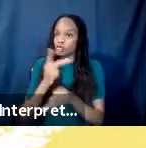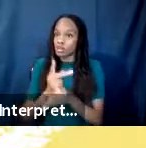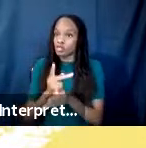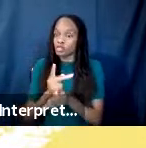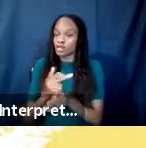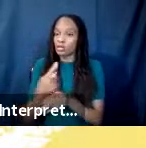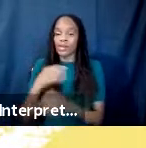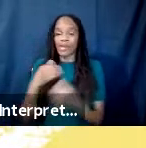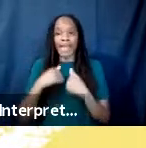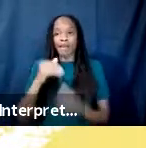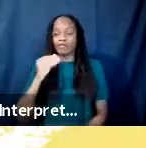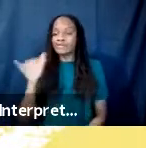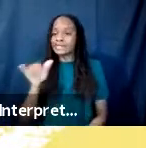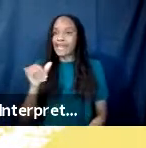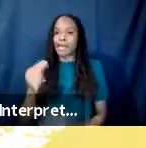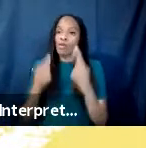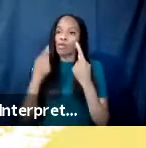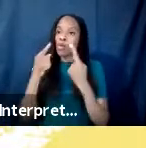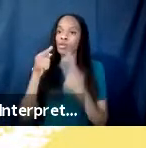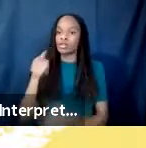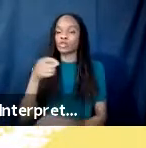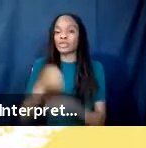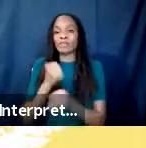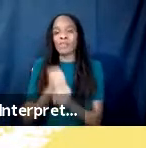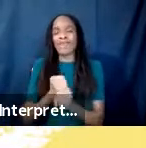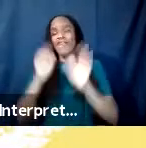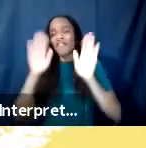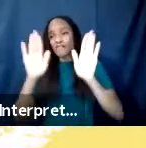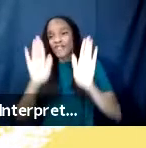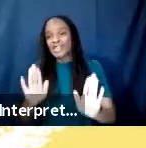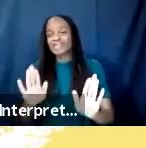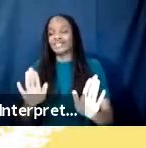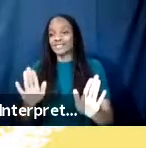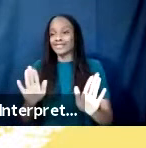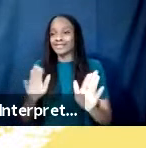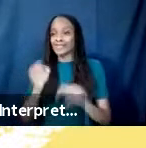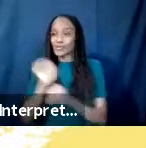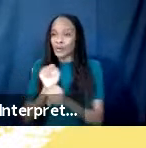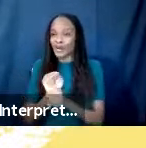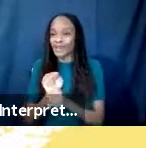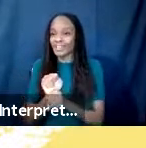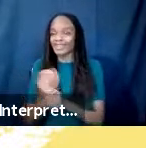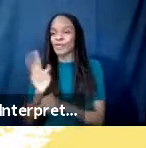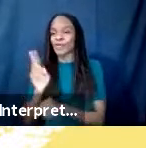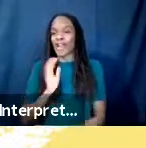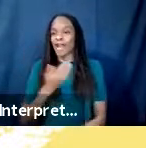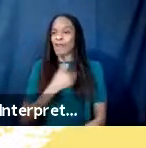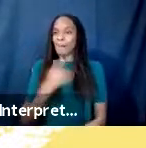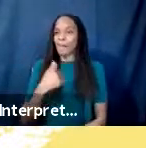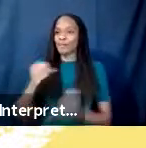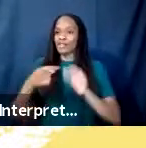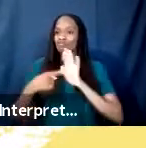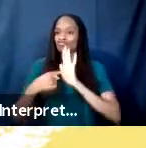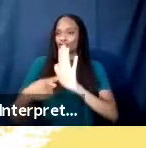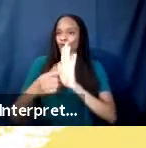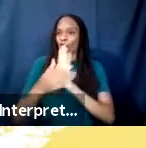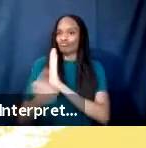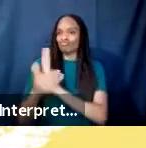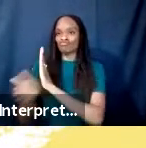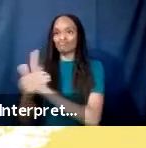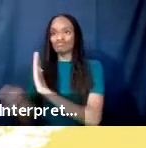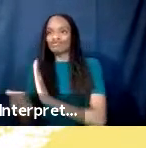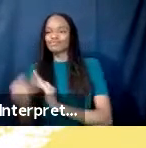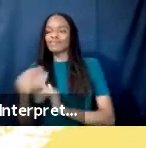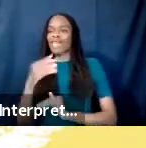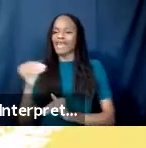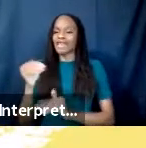goal as you, and that is to make a fantastic piece of work where our members get to show off their skills for you and share